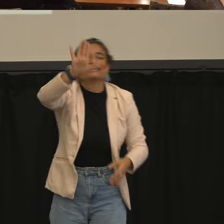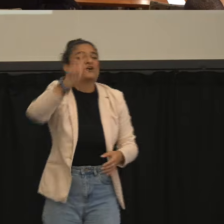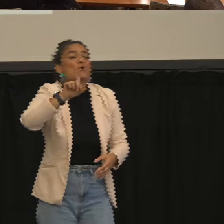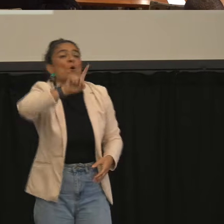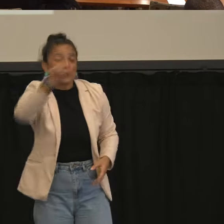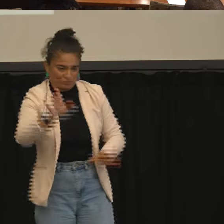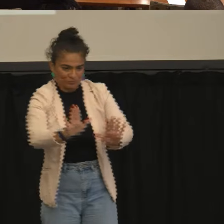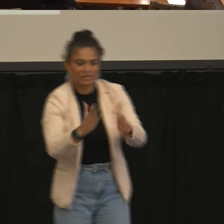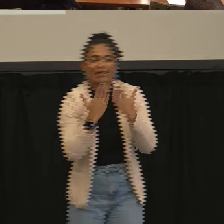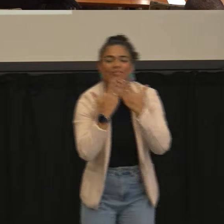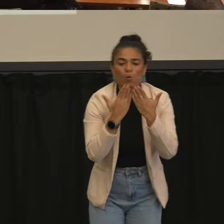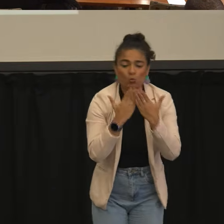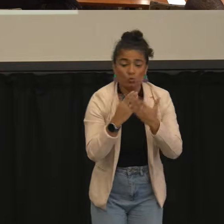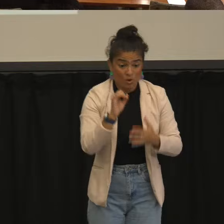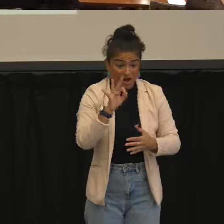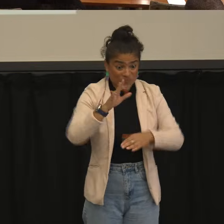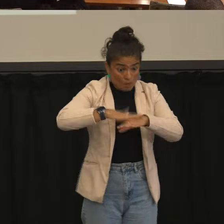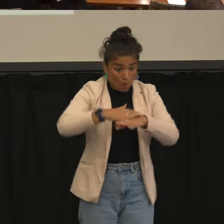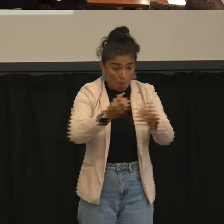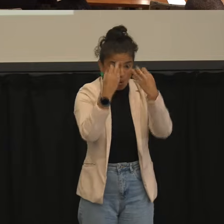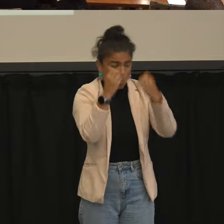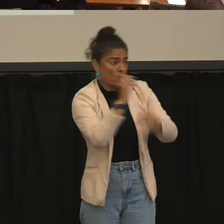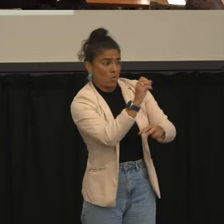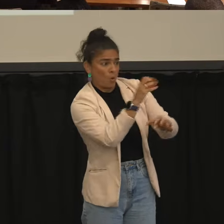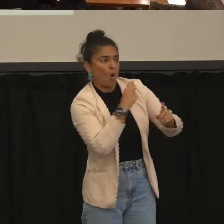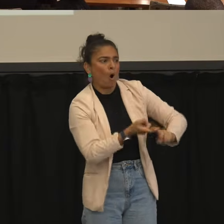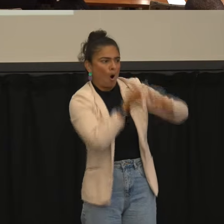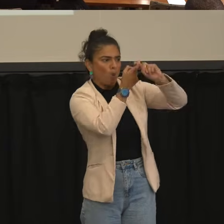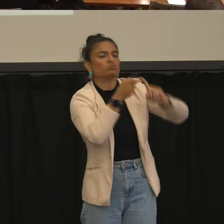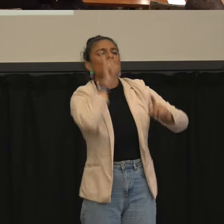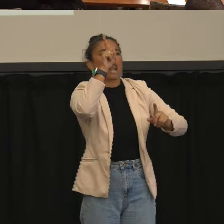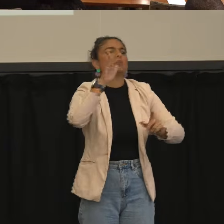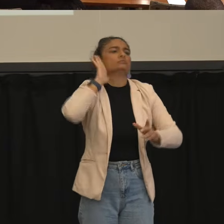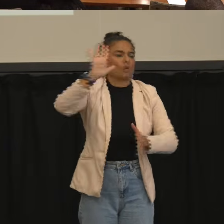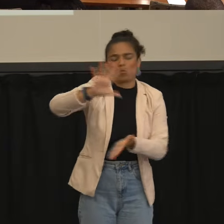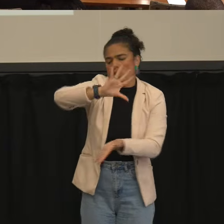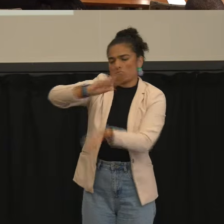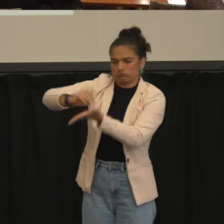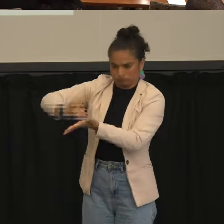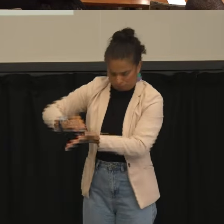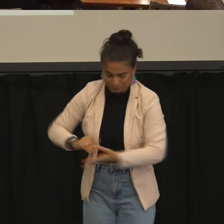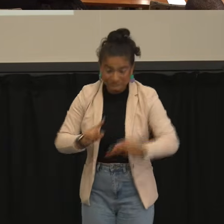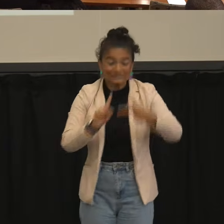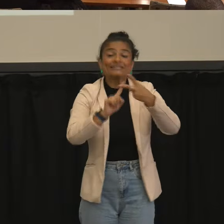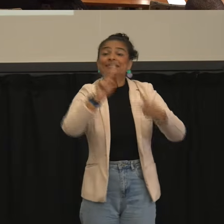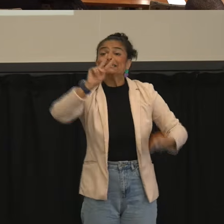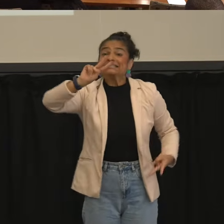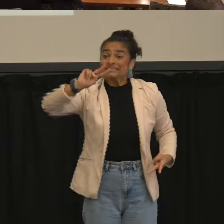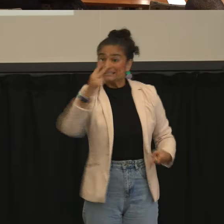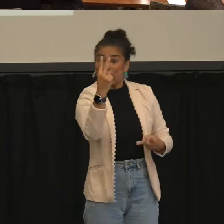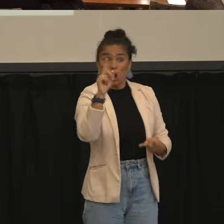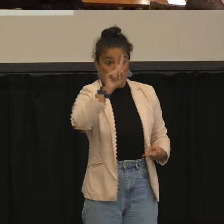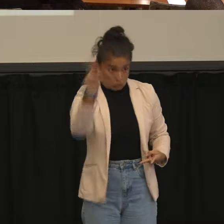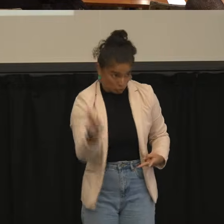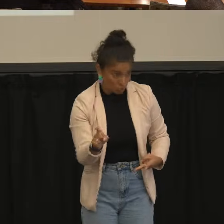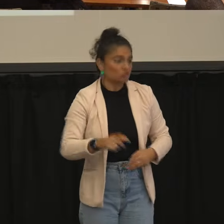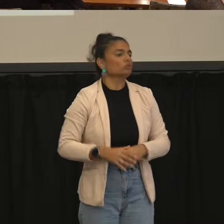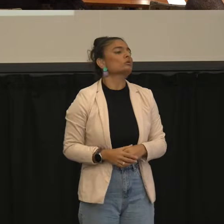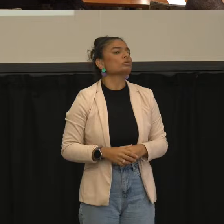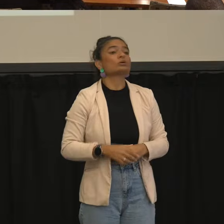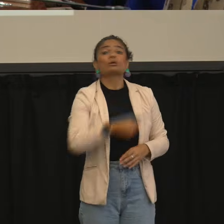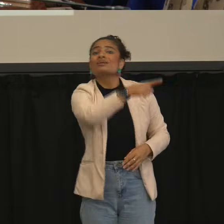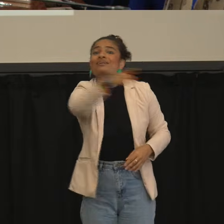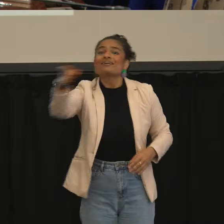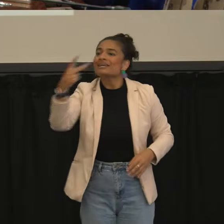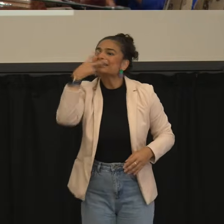Oh, please add iBuzz. Yes. So please make sure that you can add what you want, and then we will still add it as we